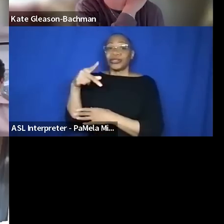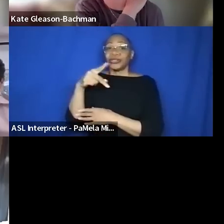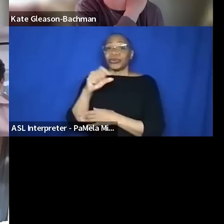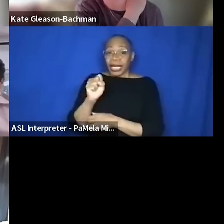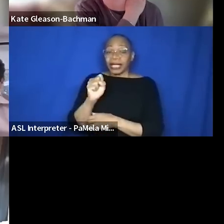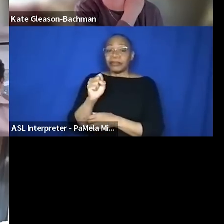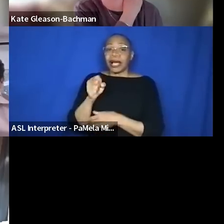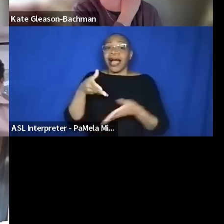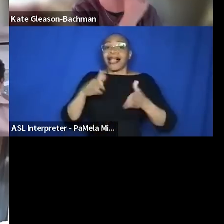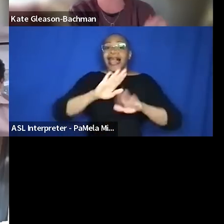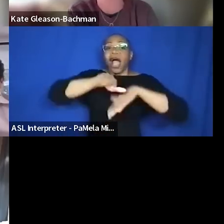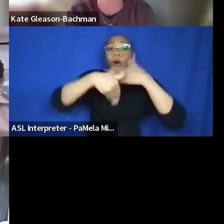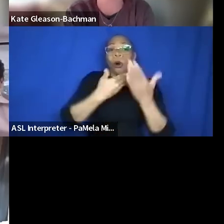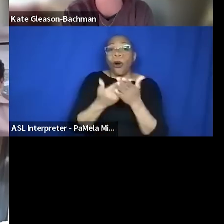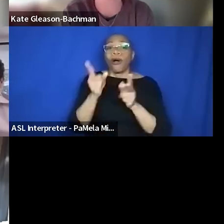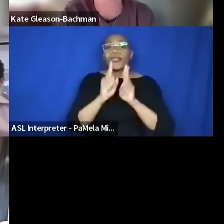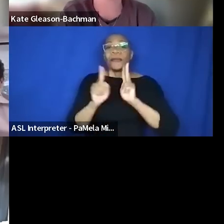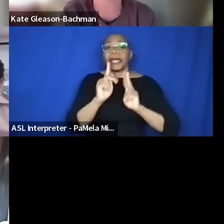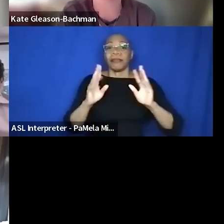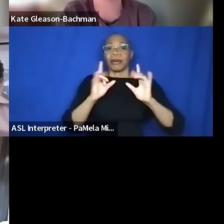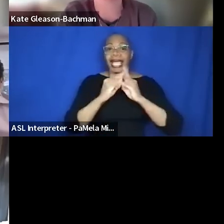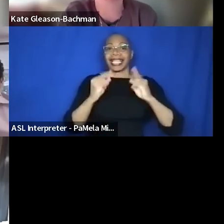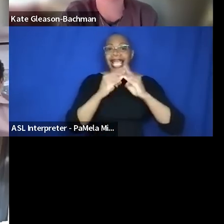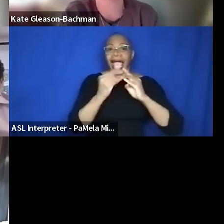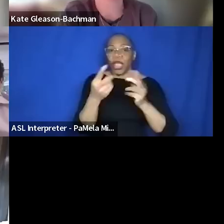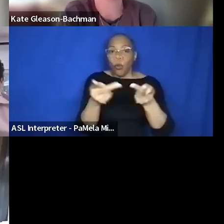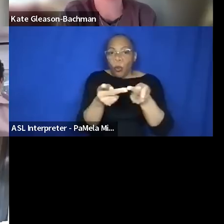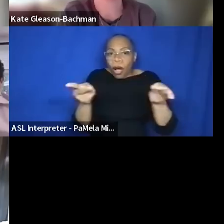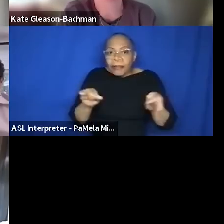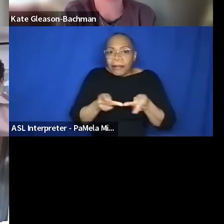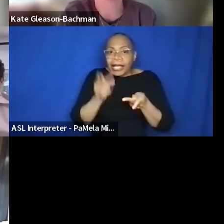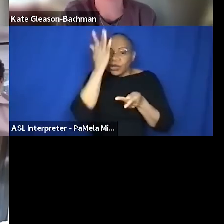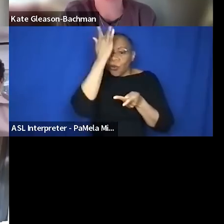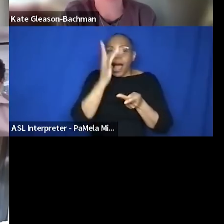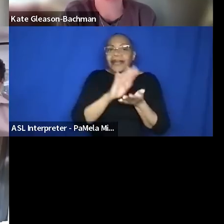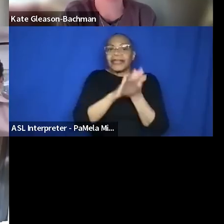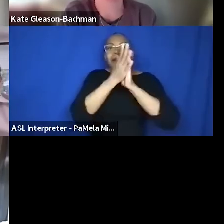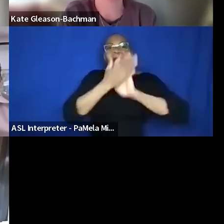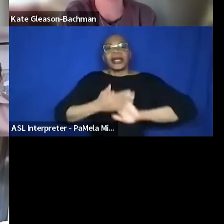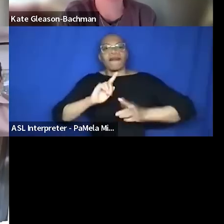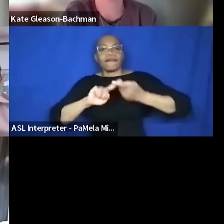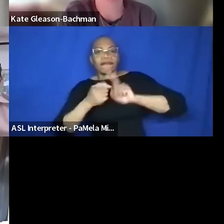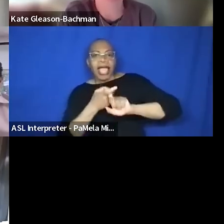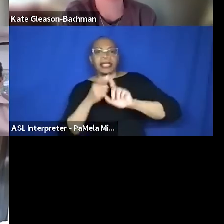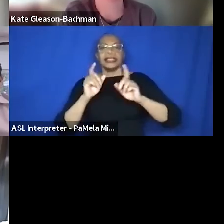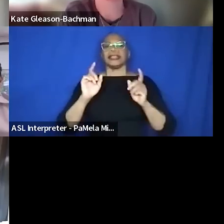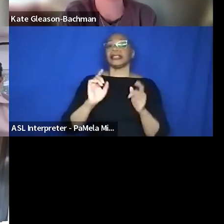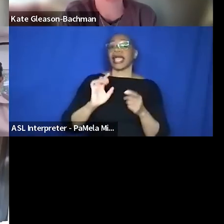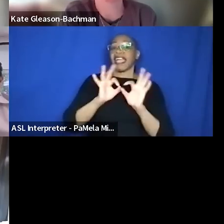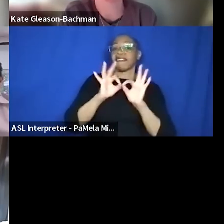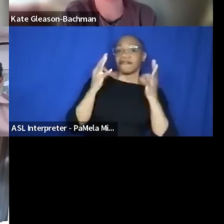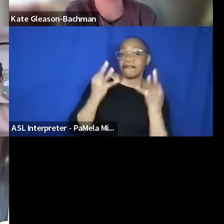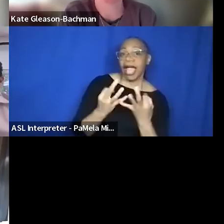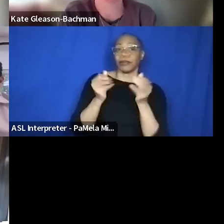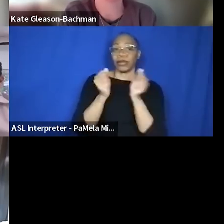encampment and put them in one place, because you guys got to understand they've become friends and family with these people, right?